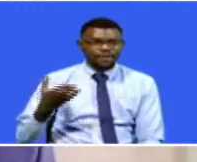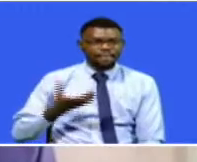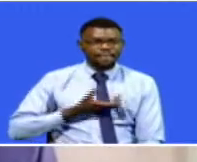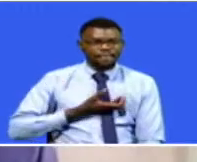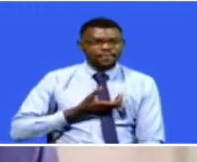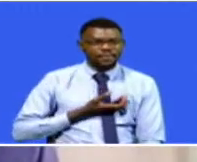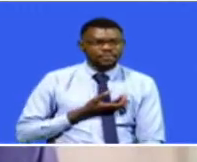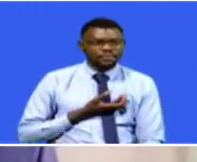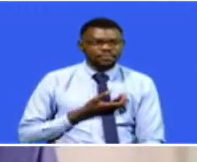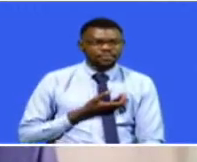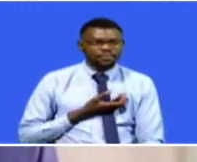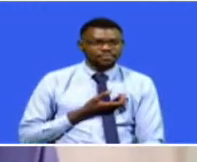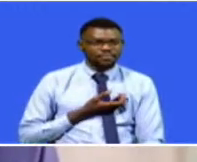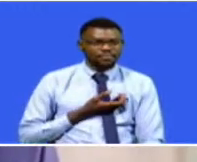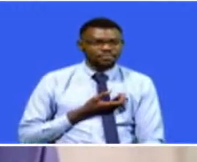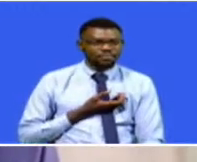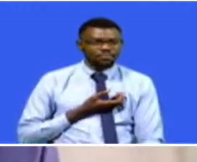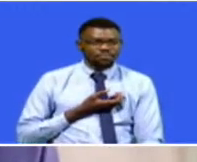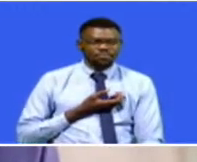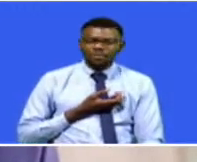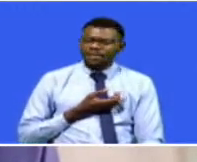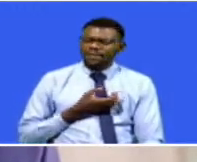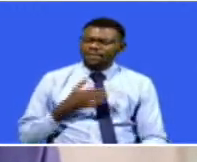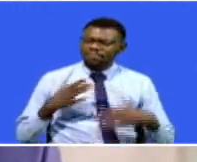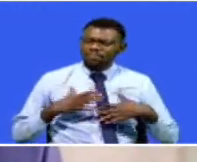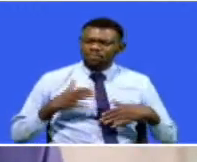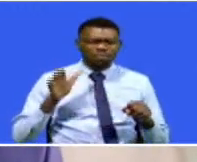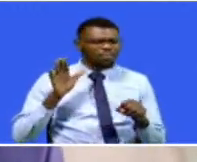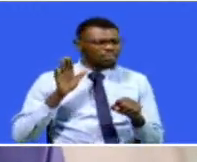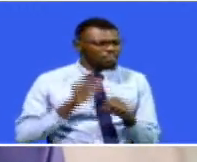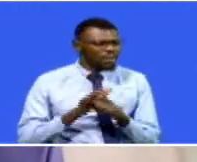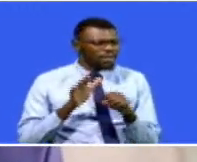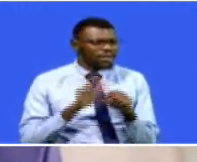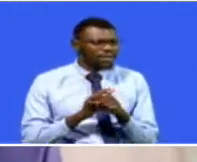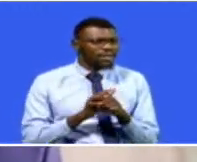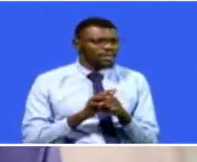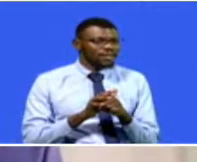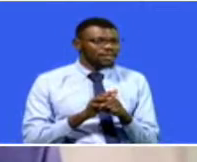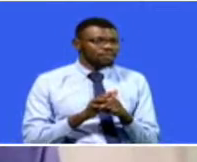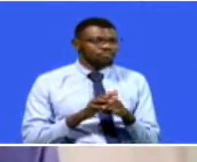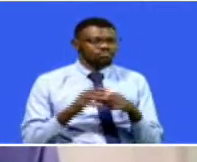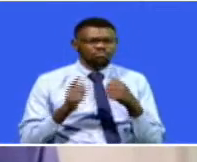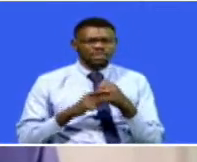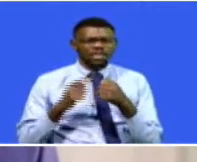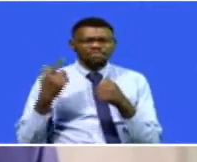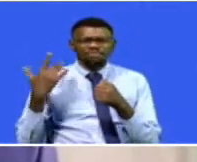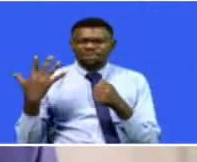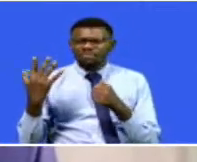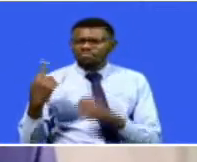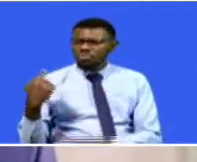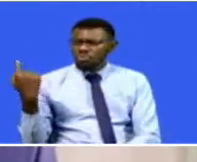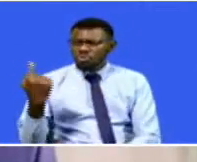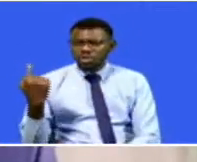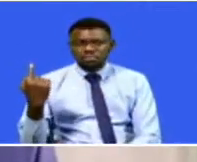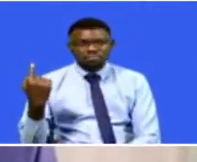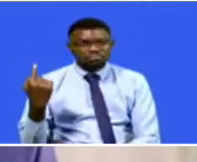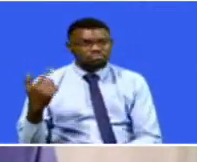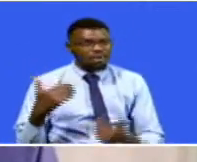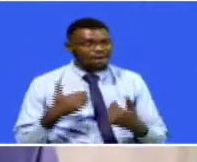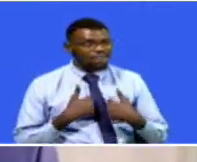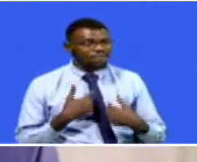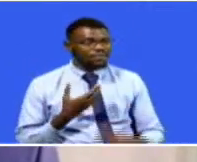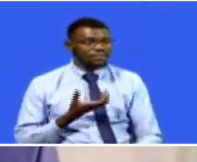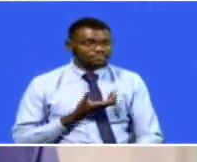medal, out of the billions of people, only 65 or so people have this